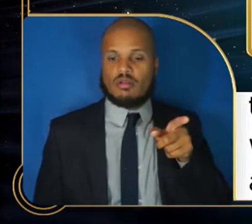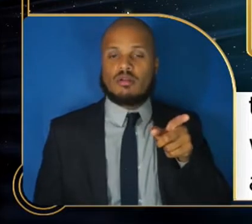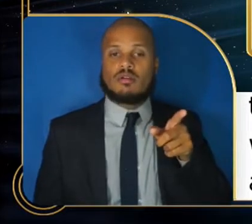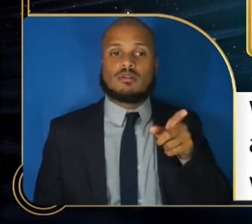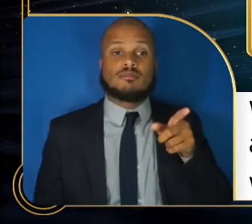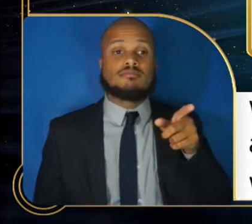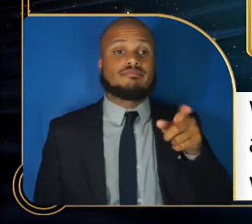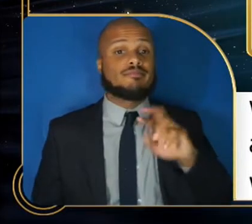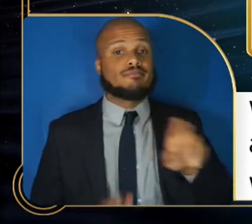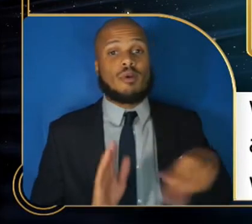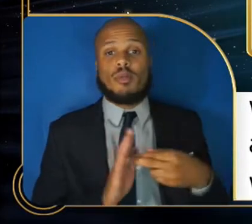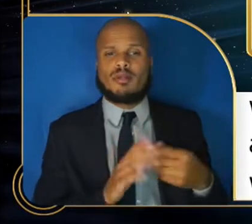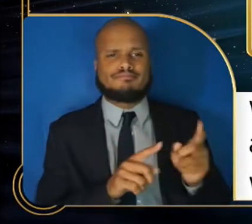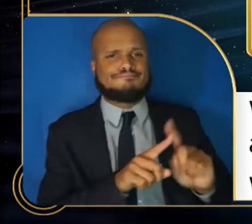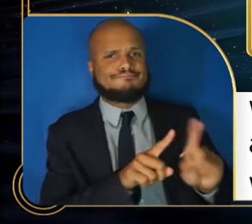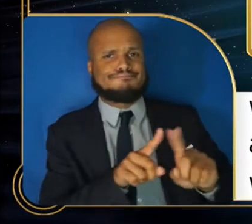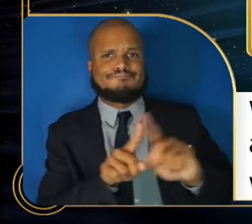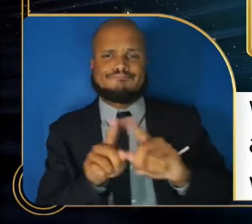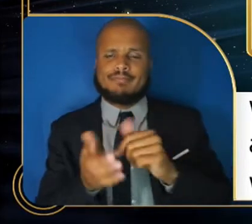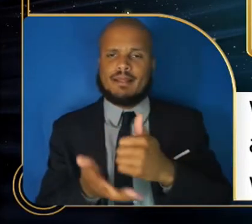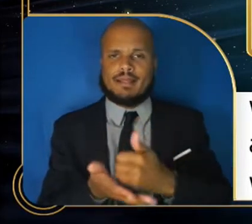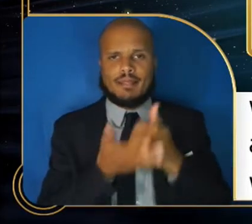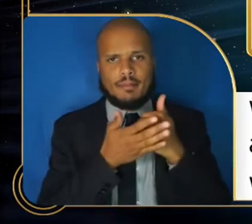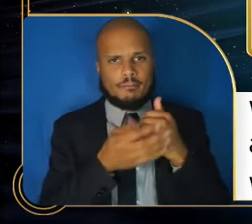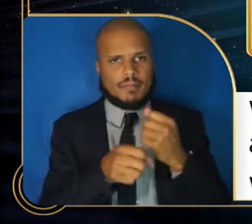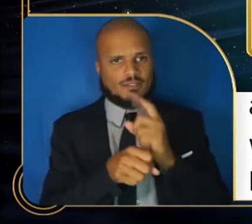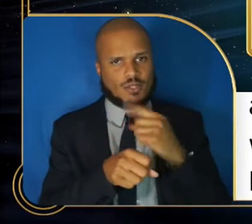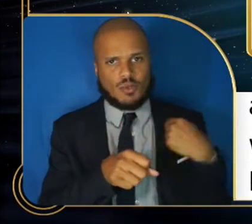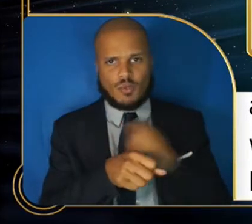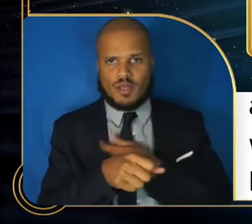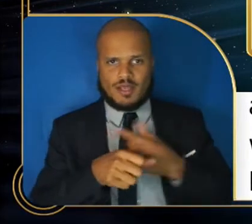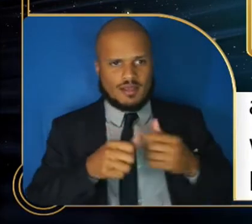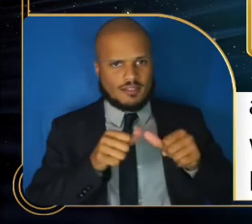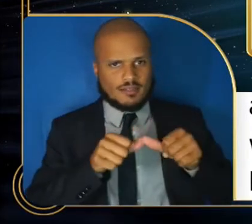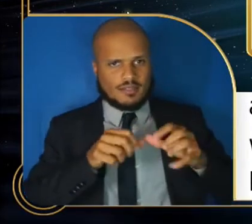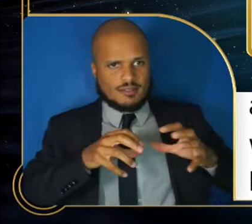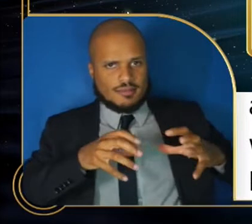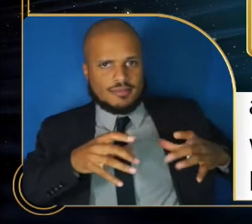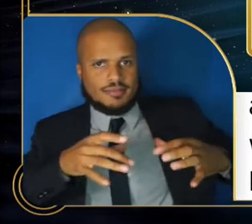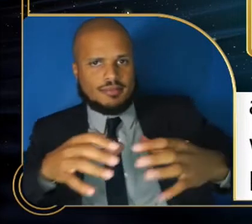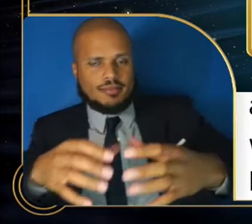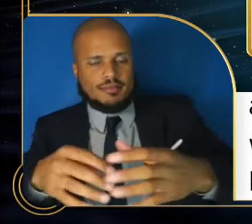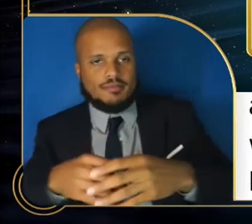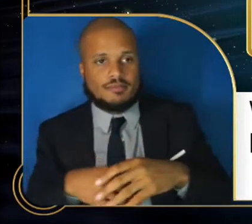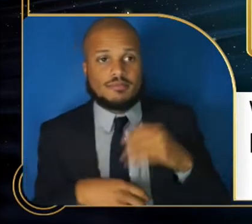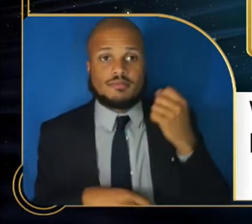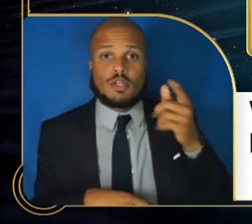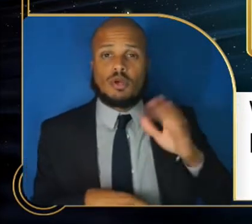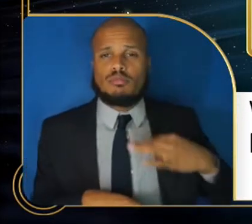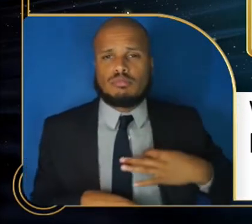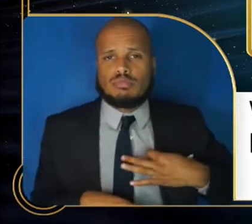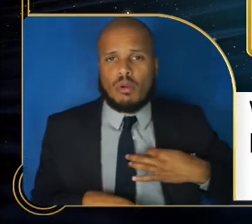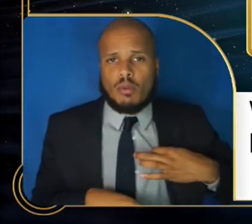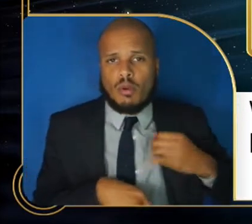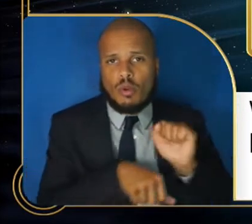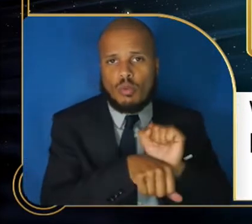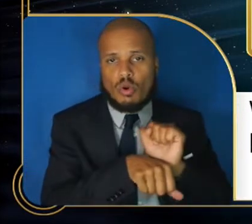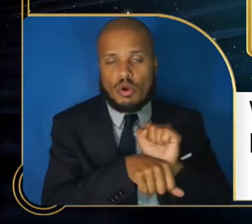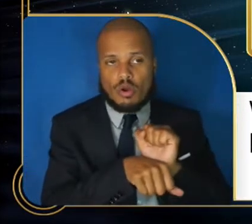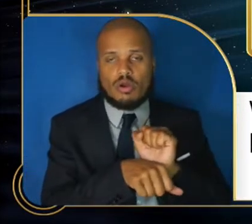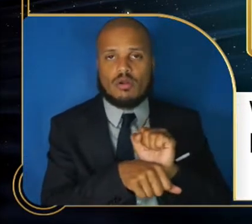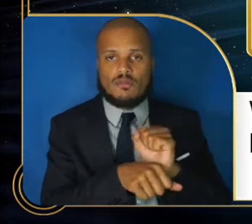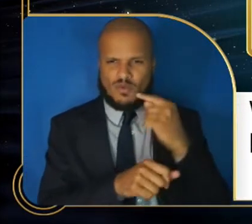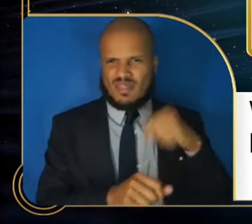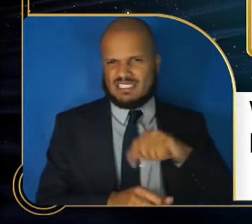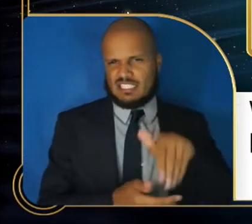in many ways to keep us strong and move us forward. In her pro bono work on behalf of the center, she has authored a number